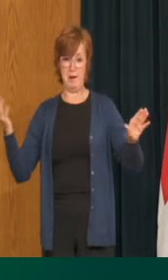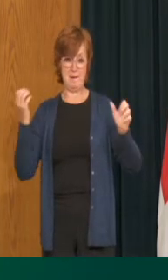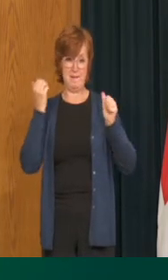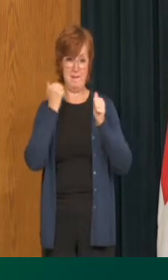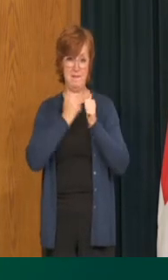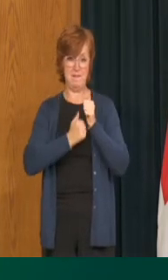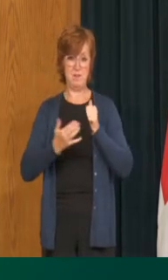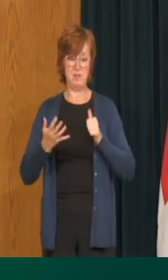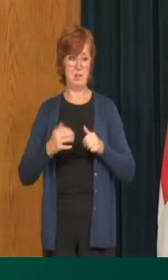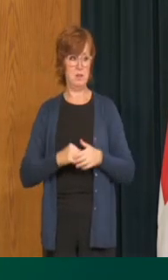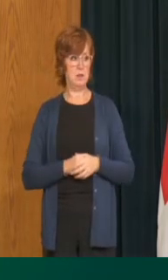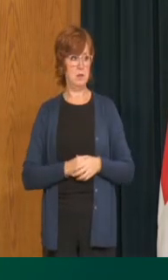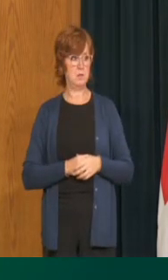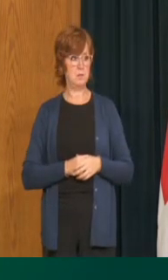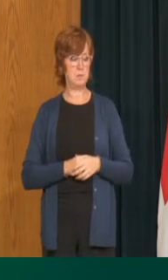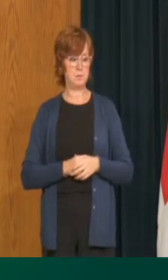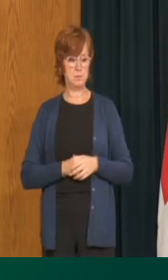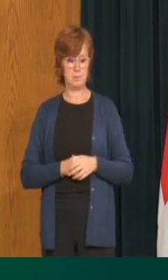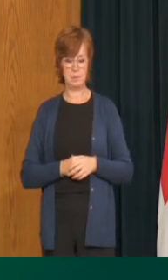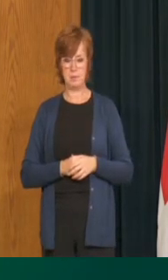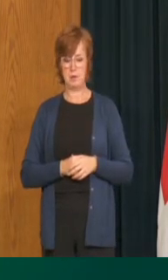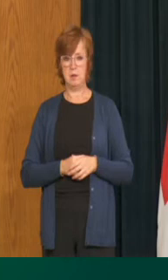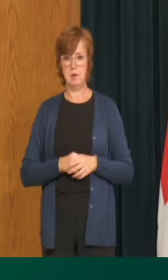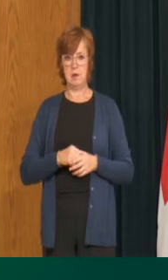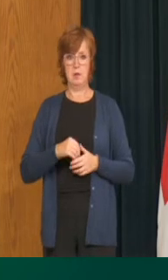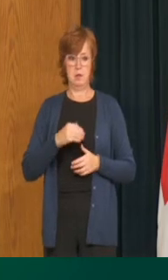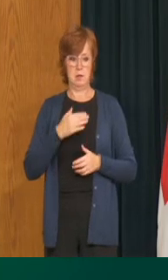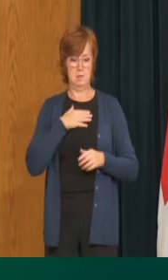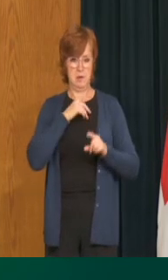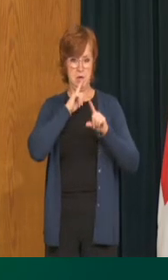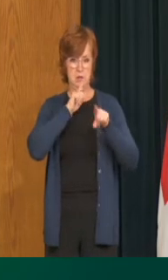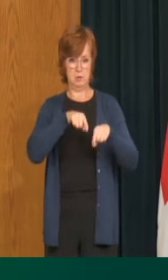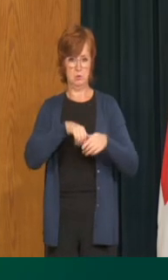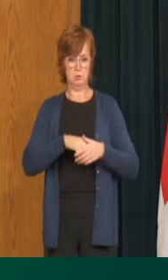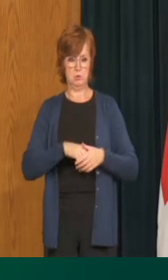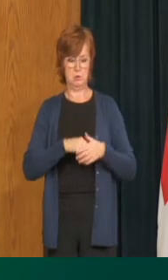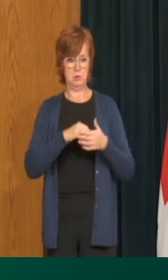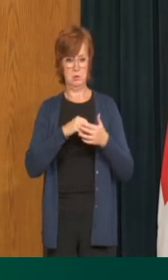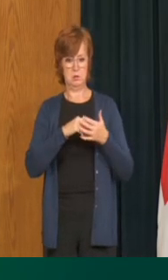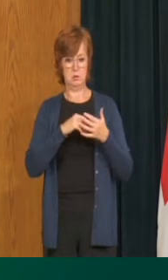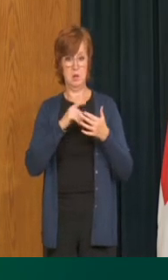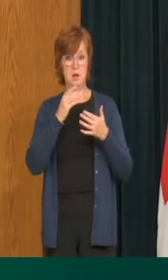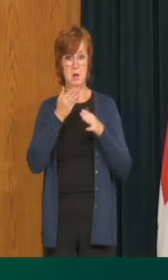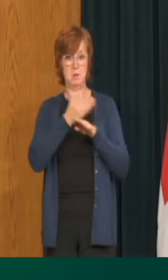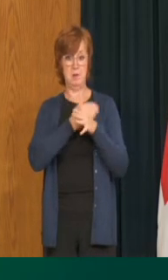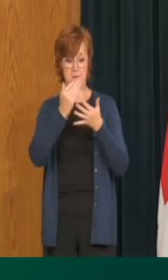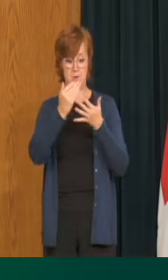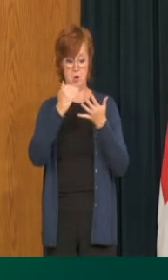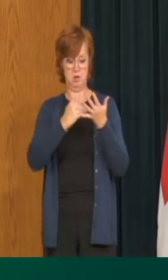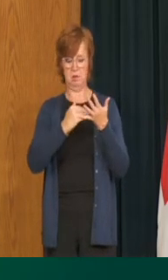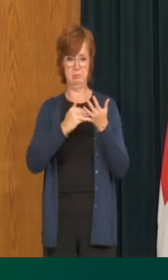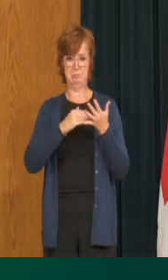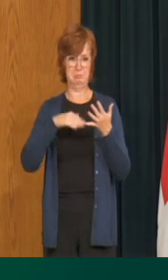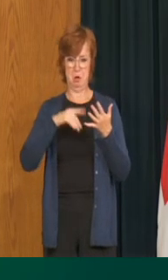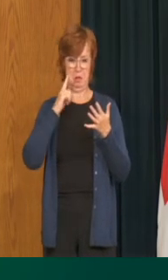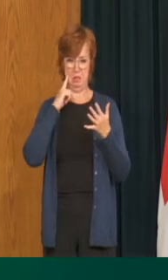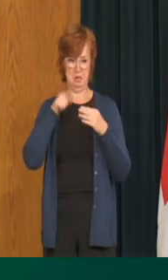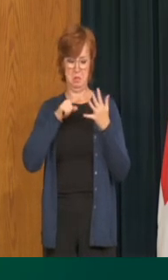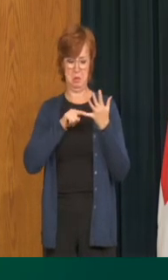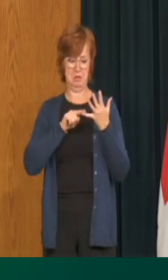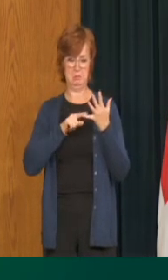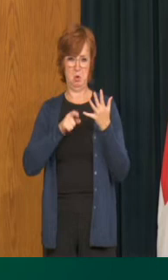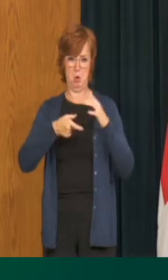you might want to add to this as well, Doctor, but I would say as a blanket entry into stage 5, and not a lot of consideration being given to